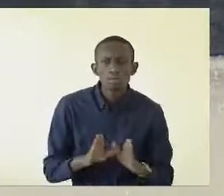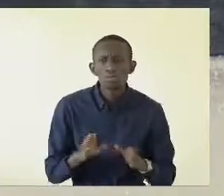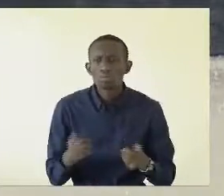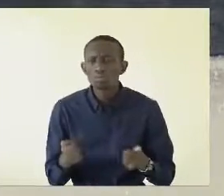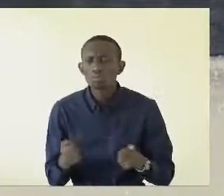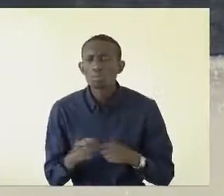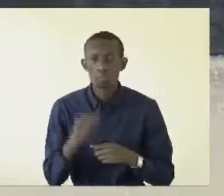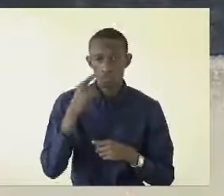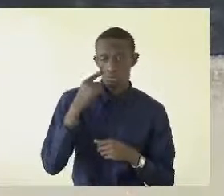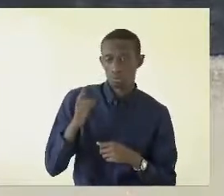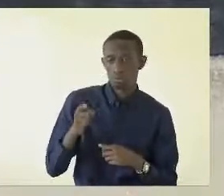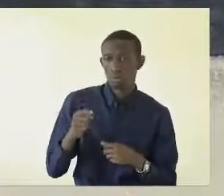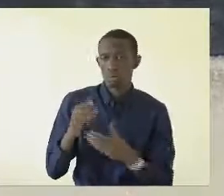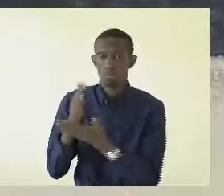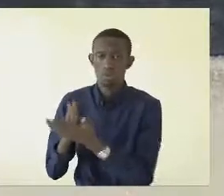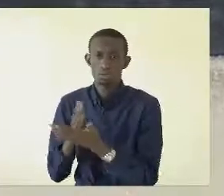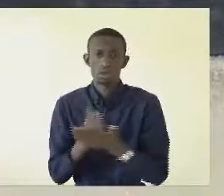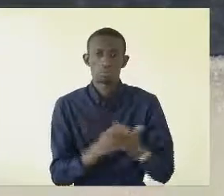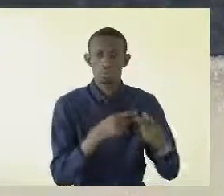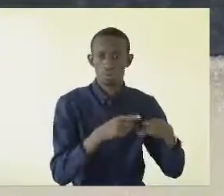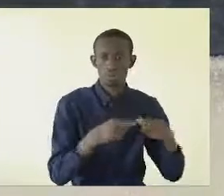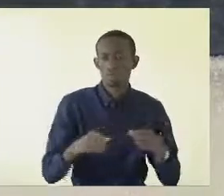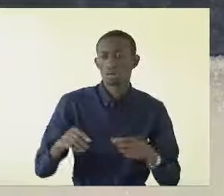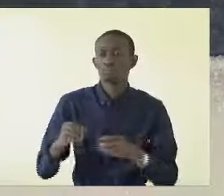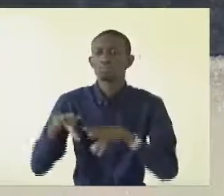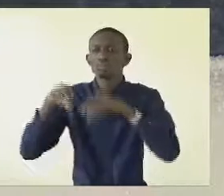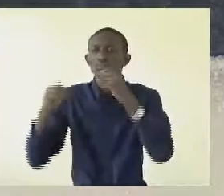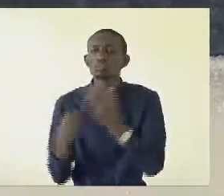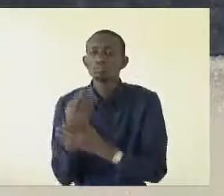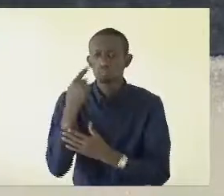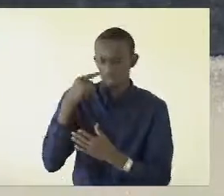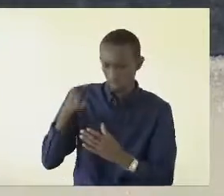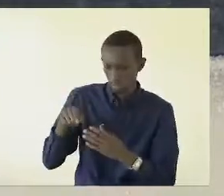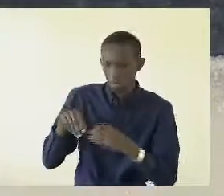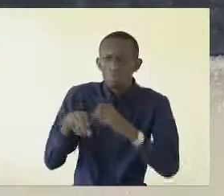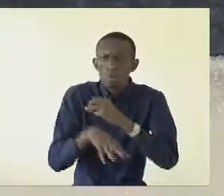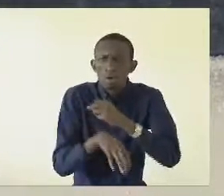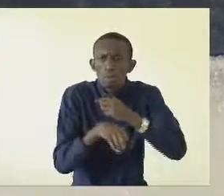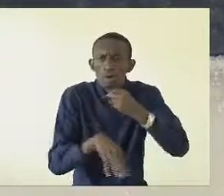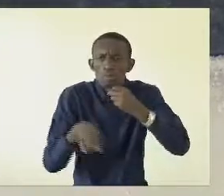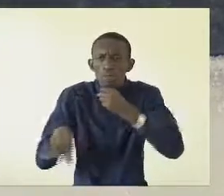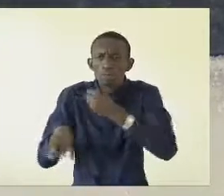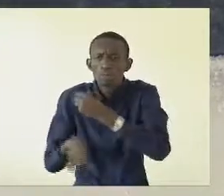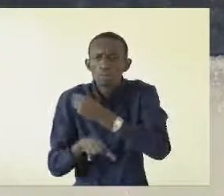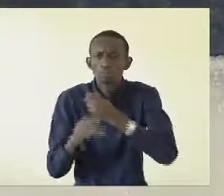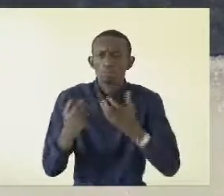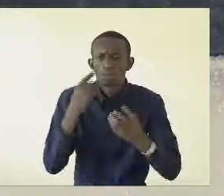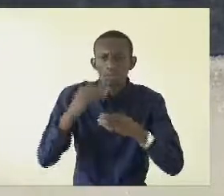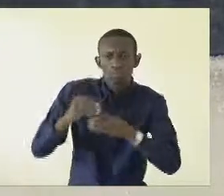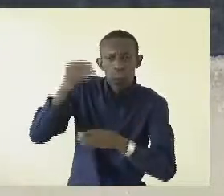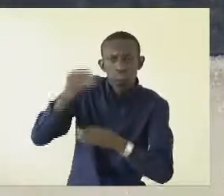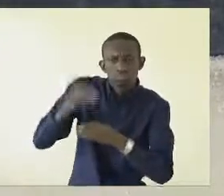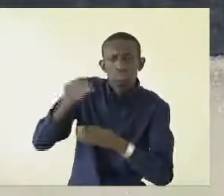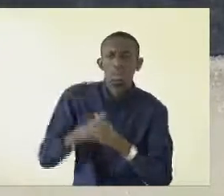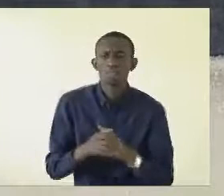organs of the plant. We have talked about root system. Plants have roots. We have talked about the stem. We